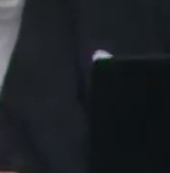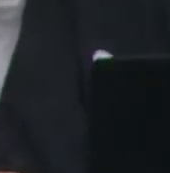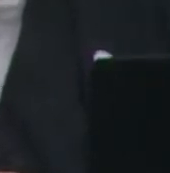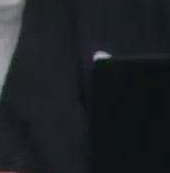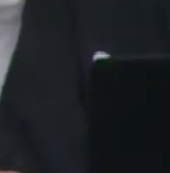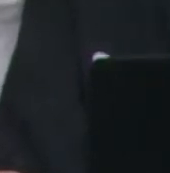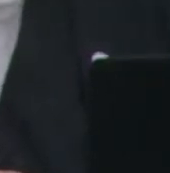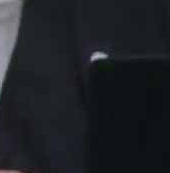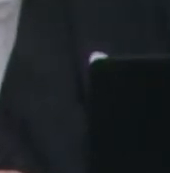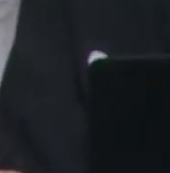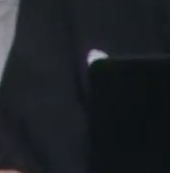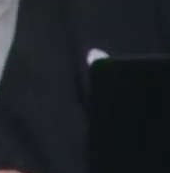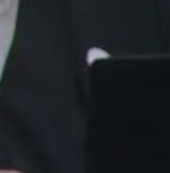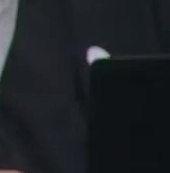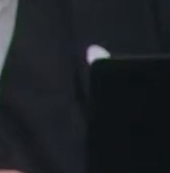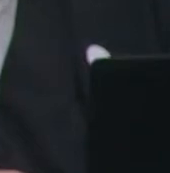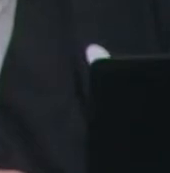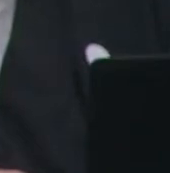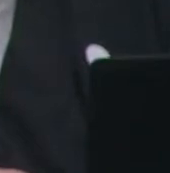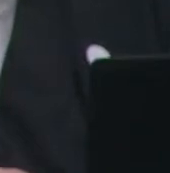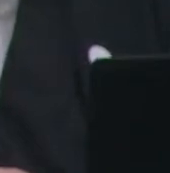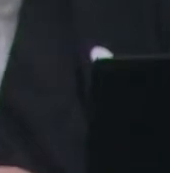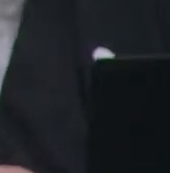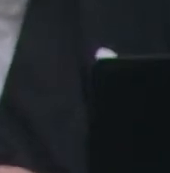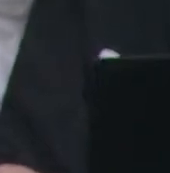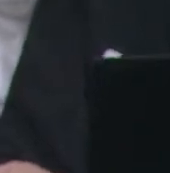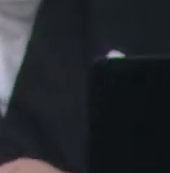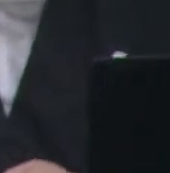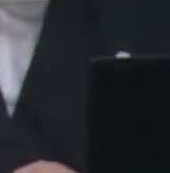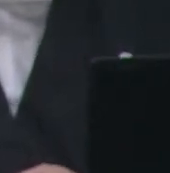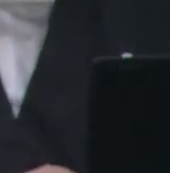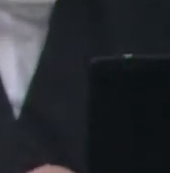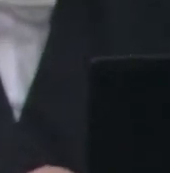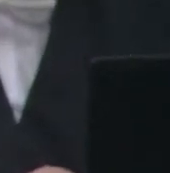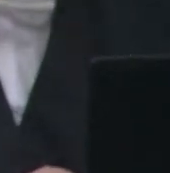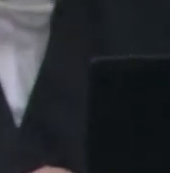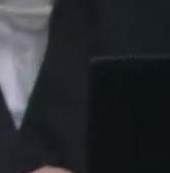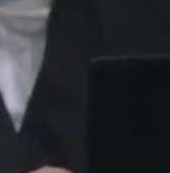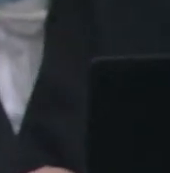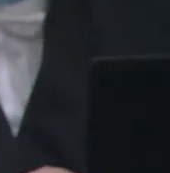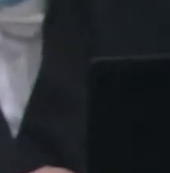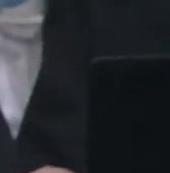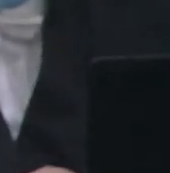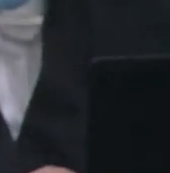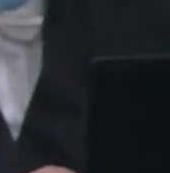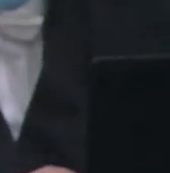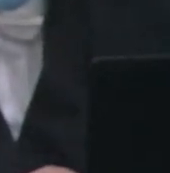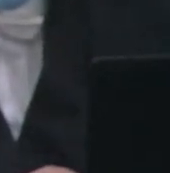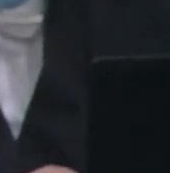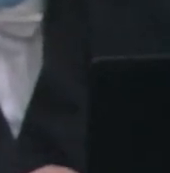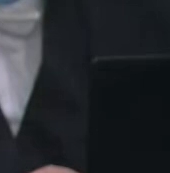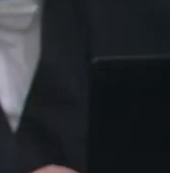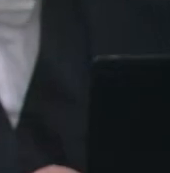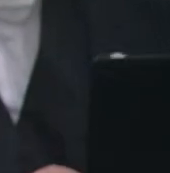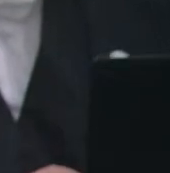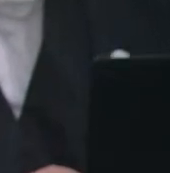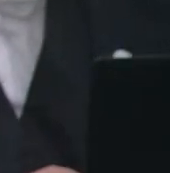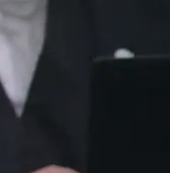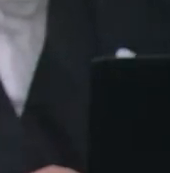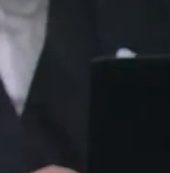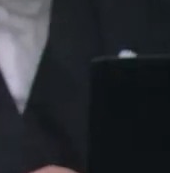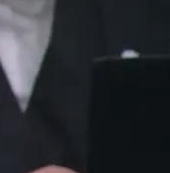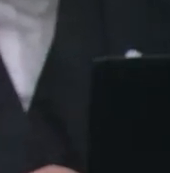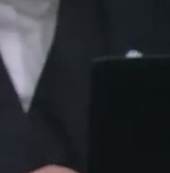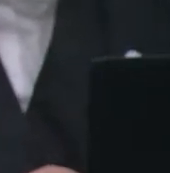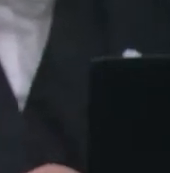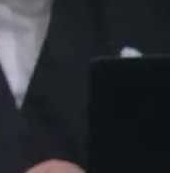thereof. The Presidential SOE Council is evaluating the financial and operational status of